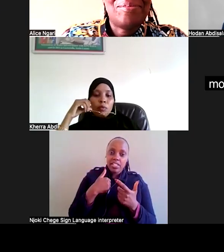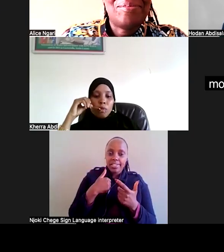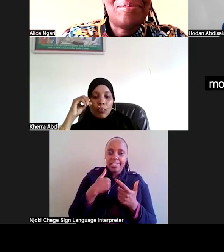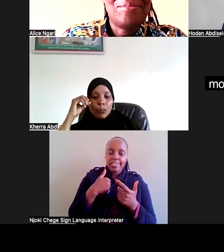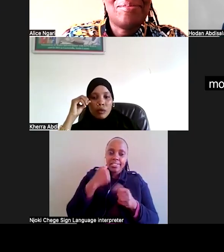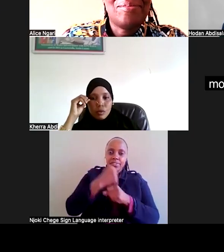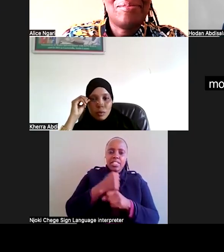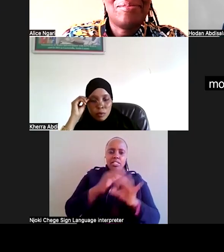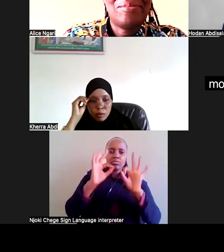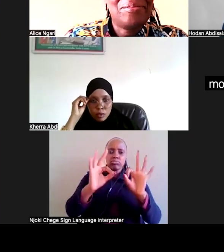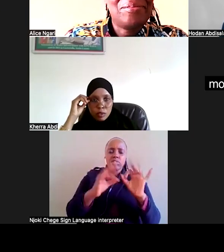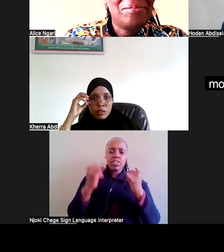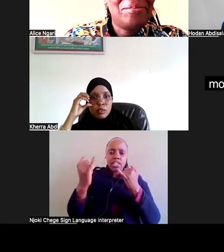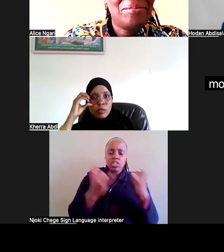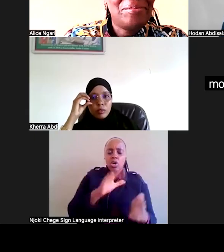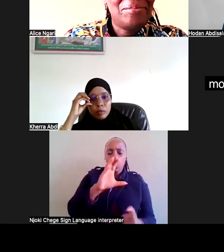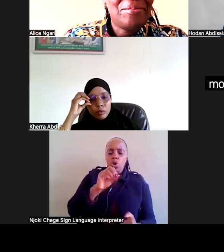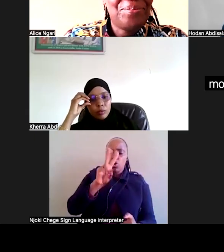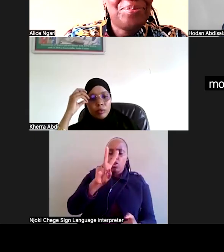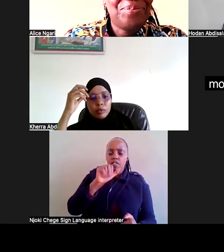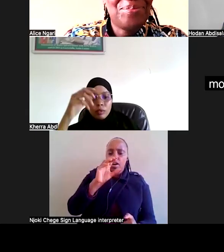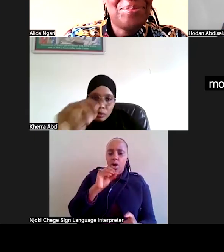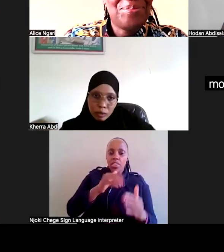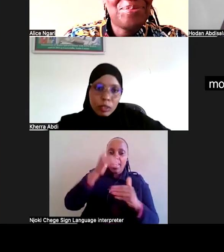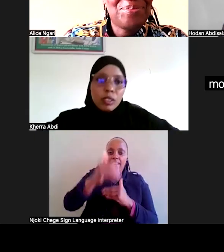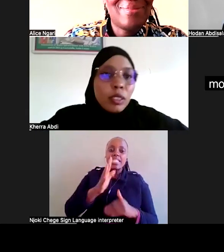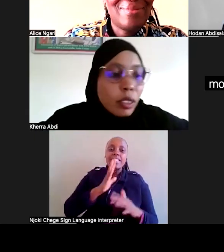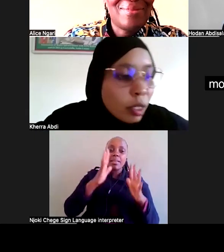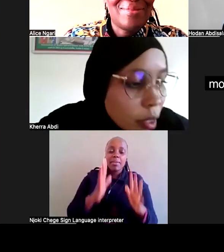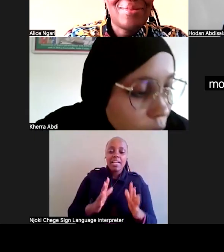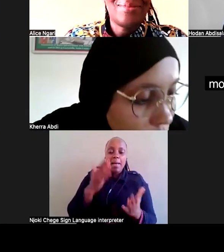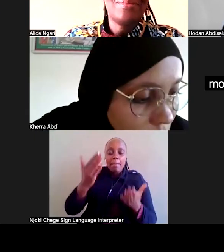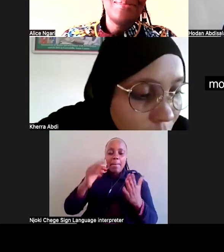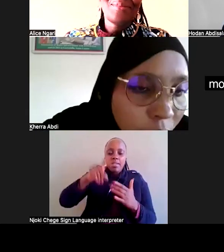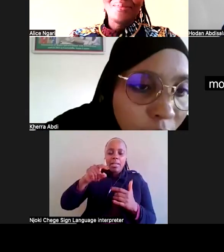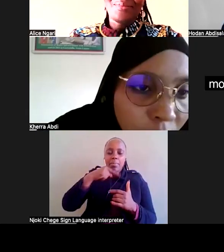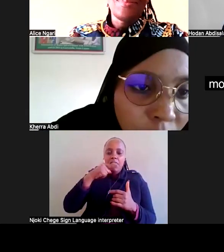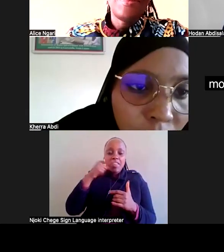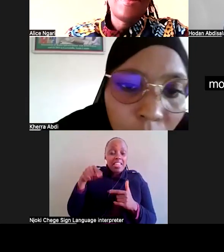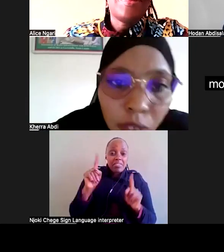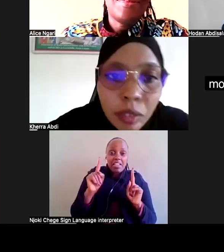done very well introduction of COVAO. Now that they're next speakers, and maybe I should just mention that they were not.